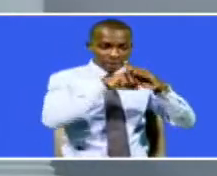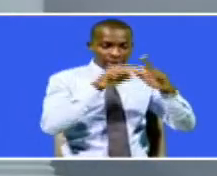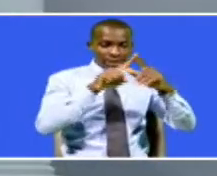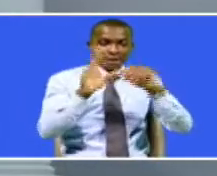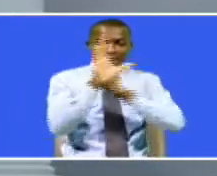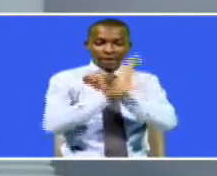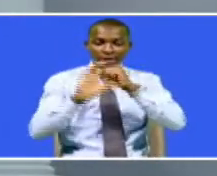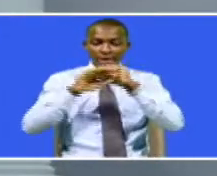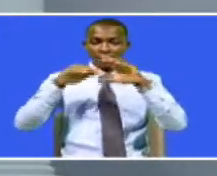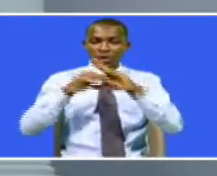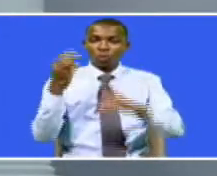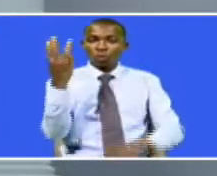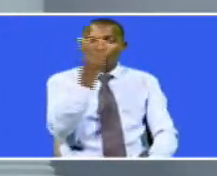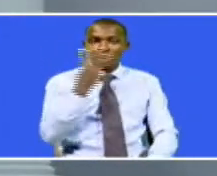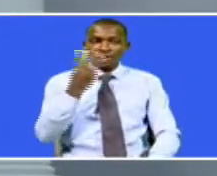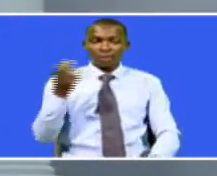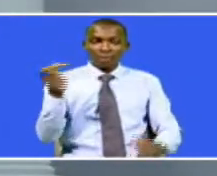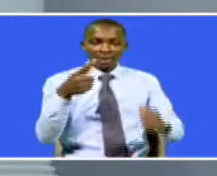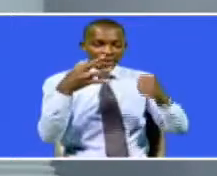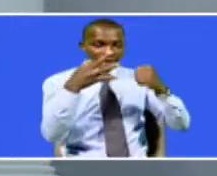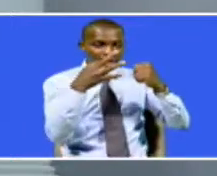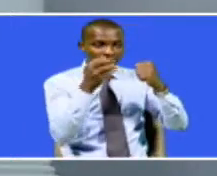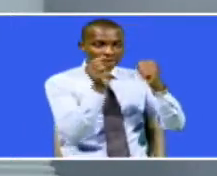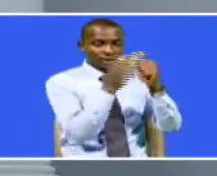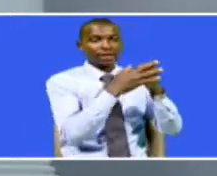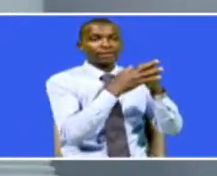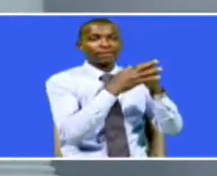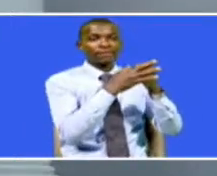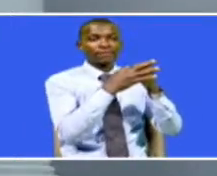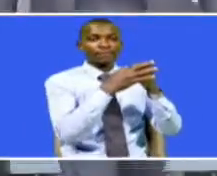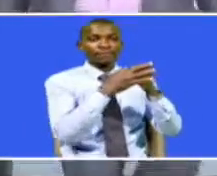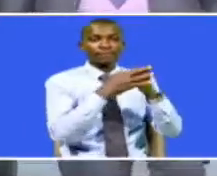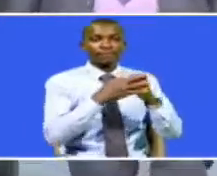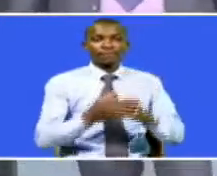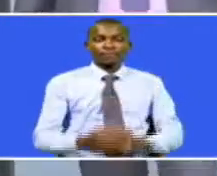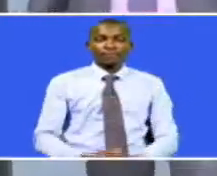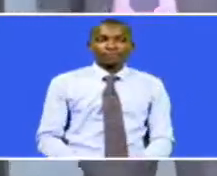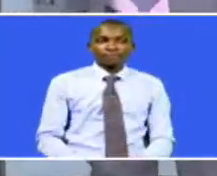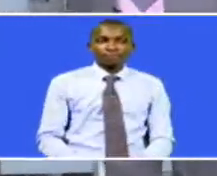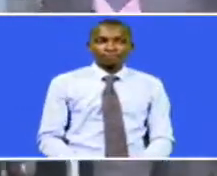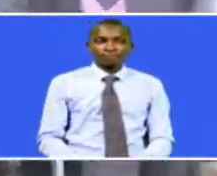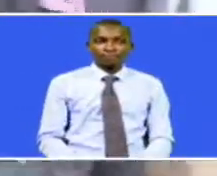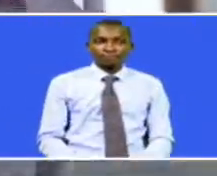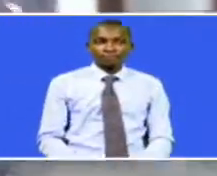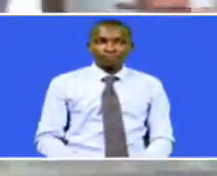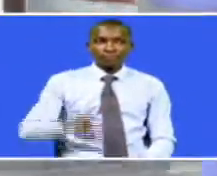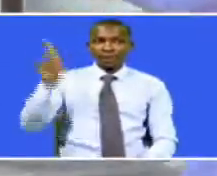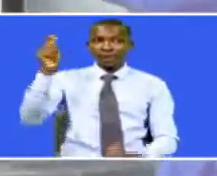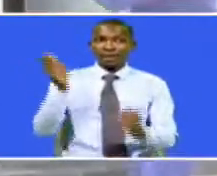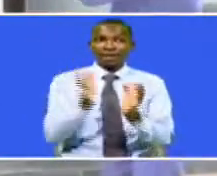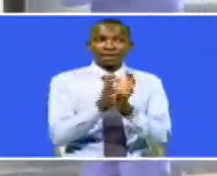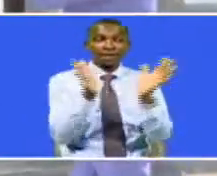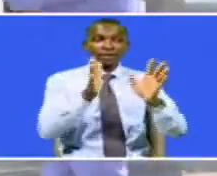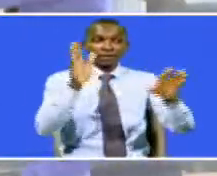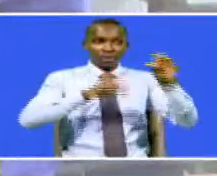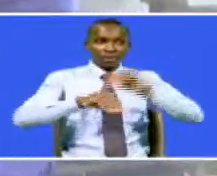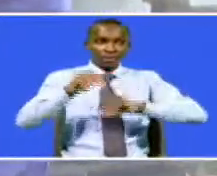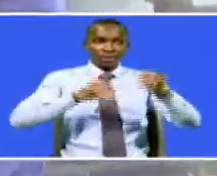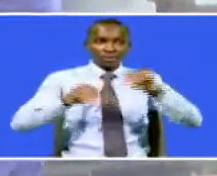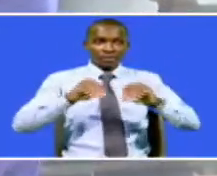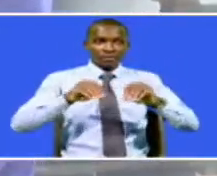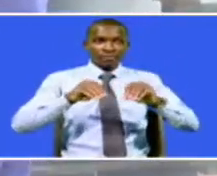on Wednesday, August 18th. Here's the latest. Hot on the heels of Kenya's general election, a